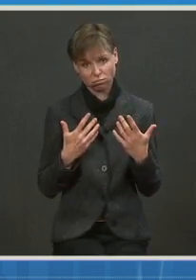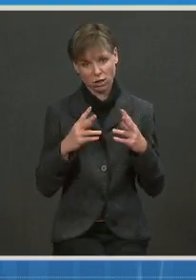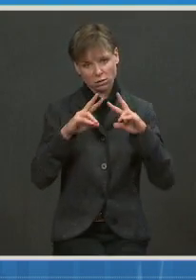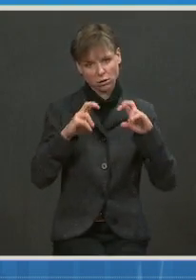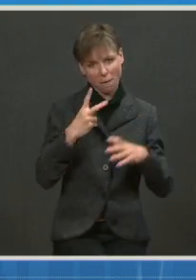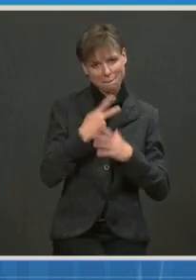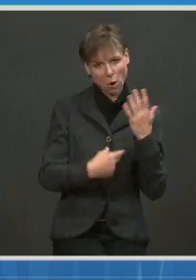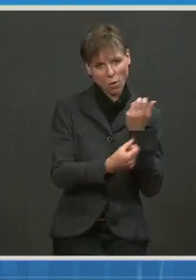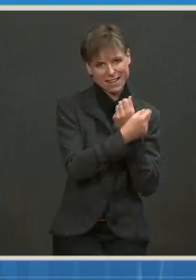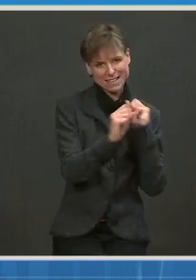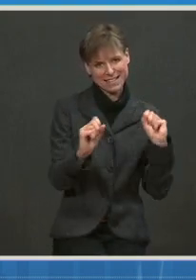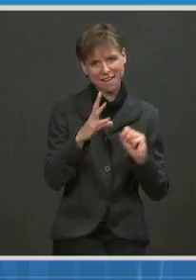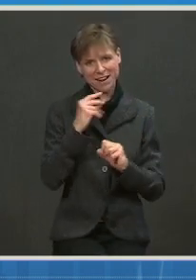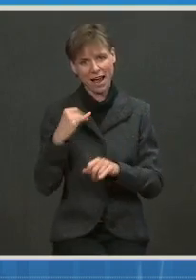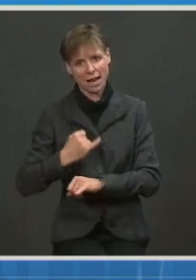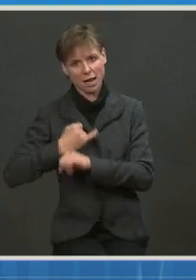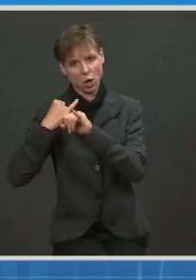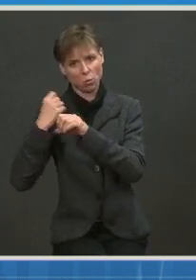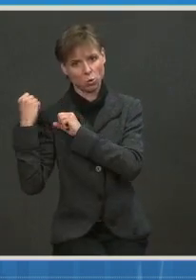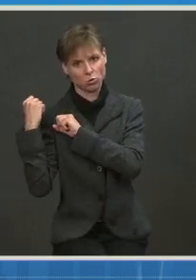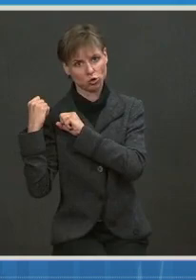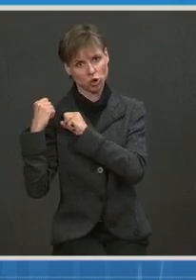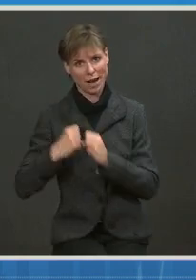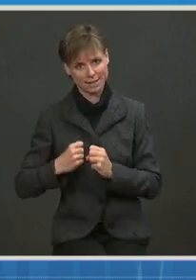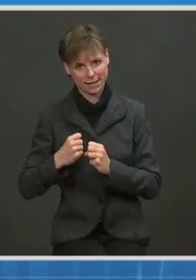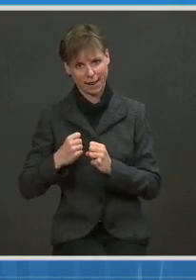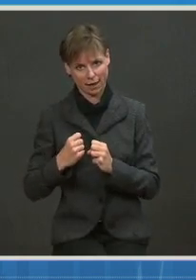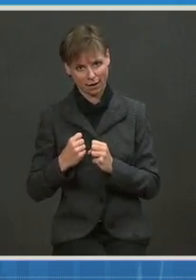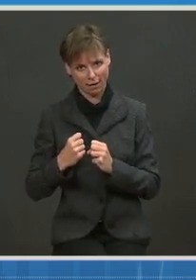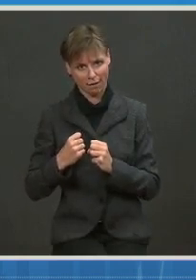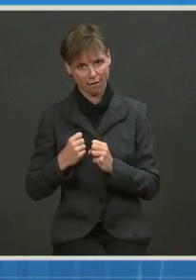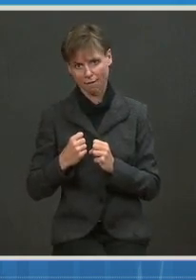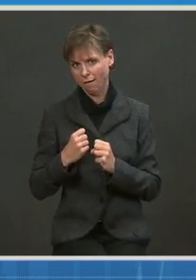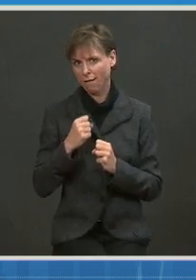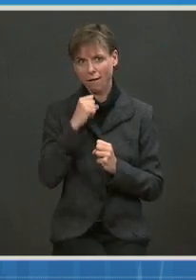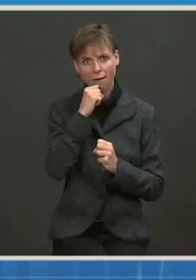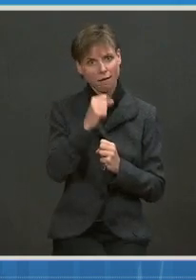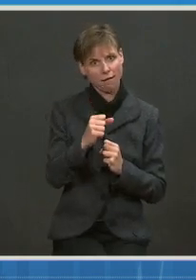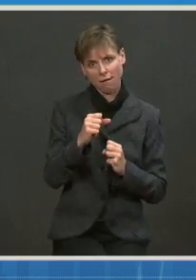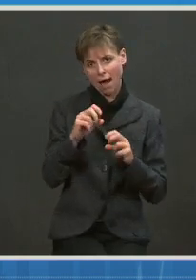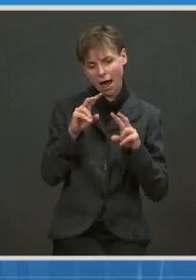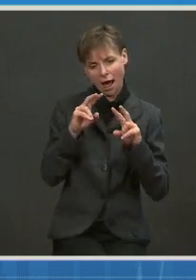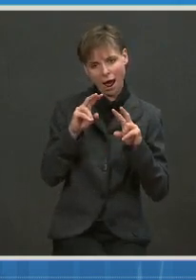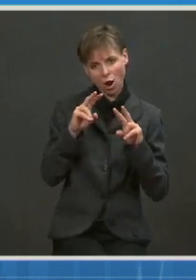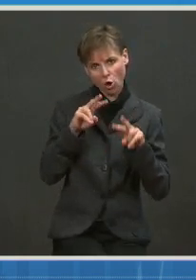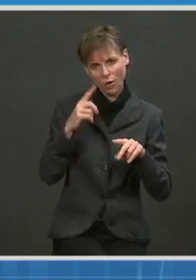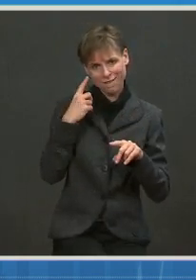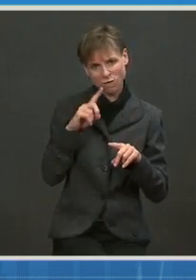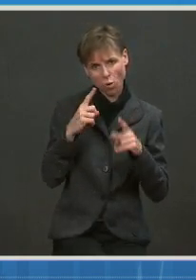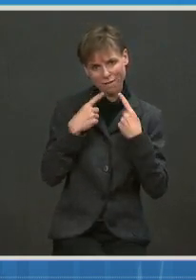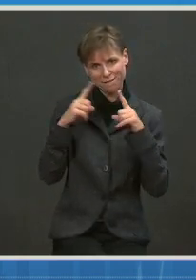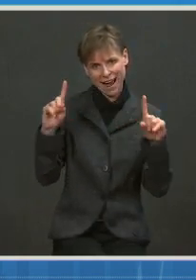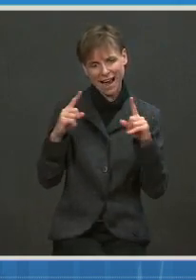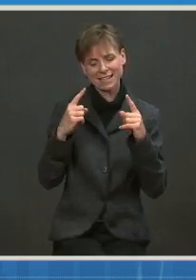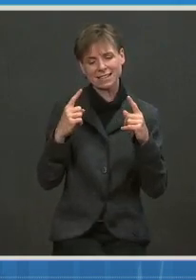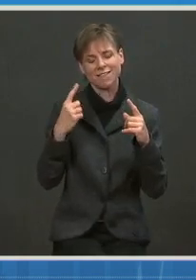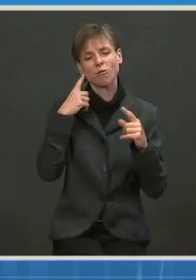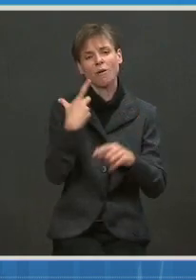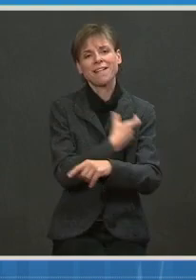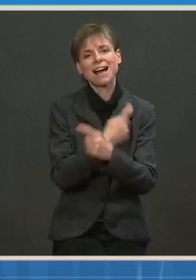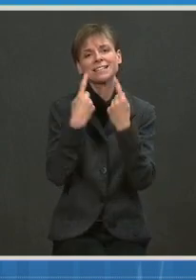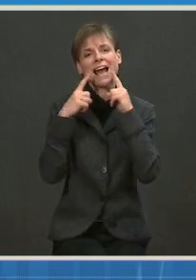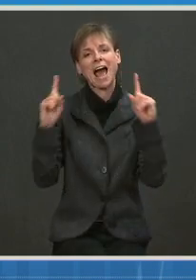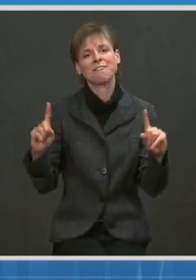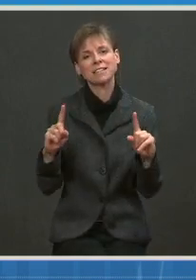safety and immunogenicity. It's not looking for vaccine efficacy signals because you would need tens of thousands